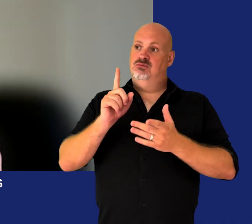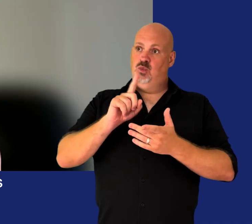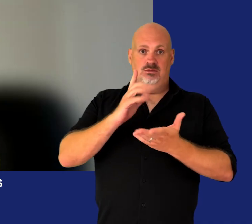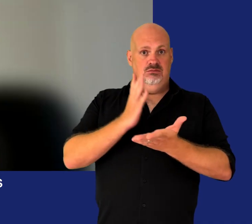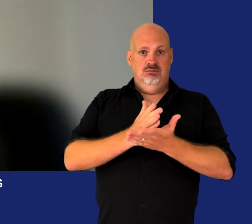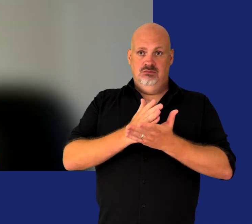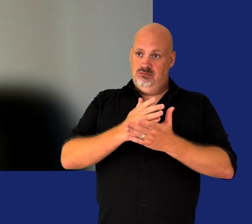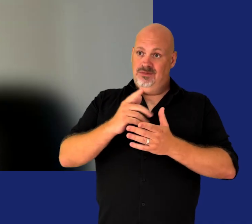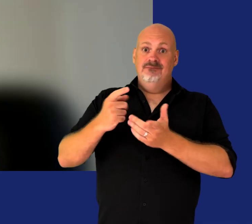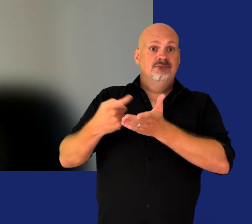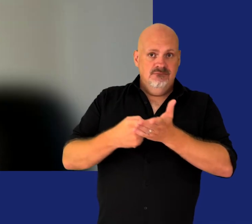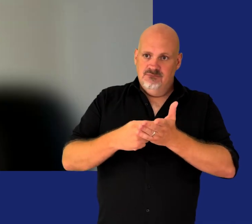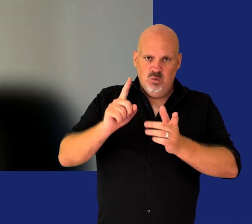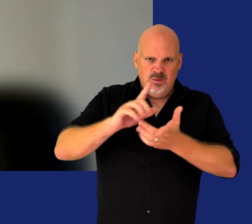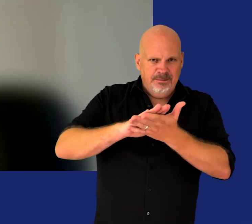in practice.